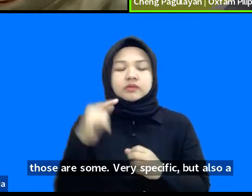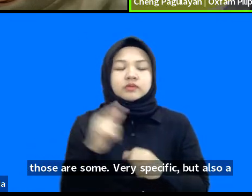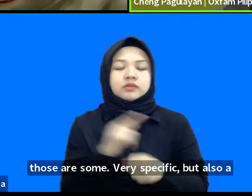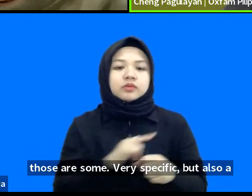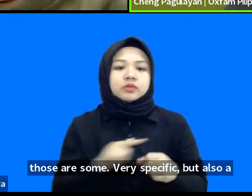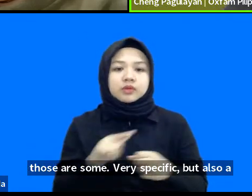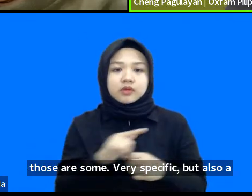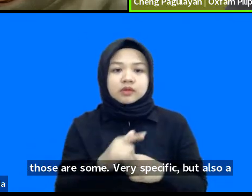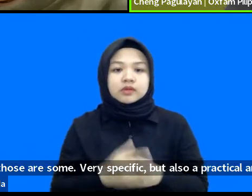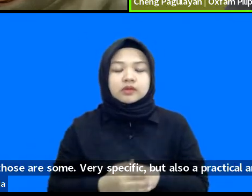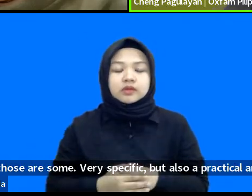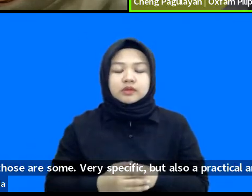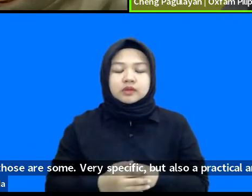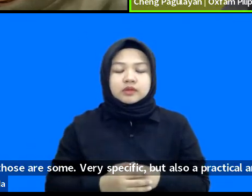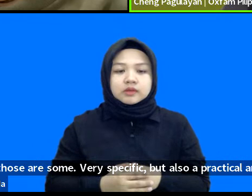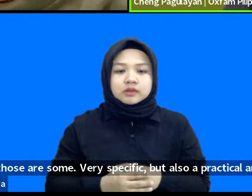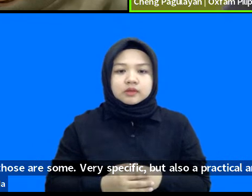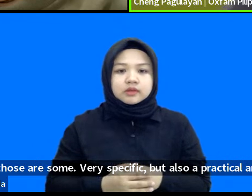think scalable,